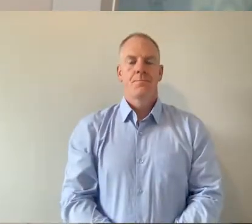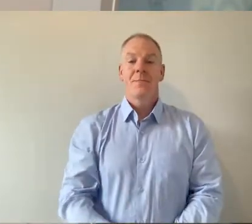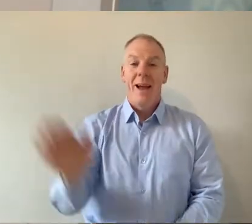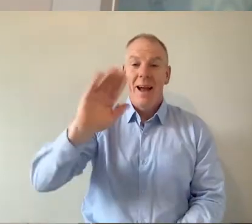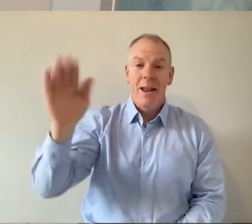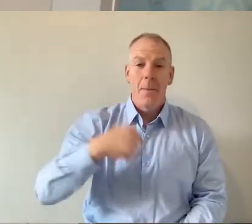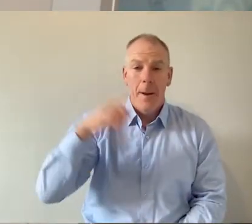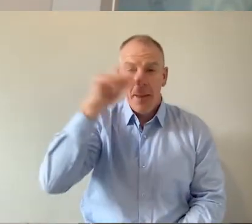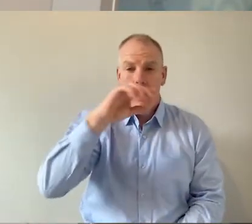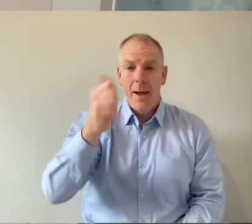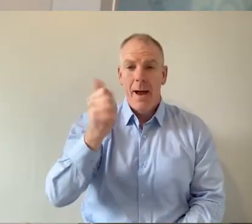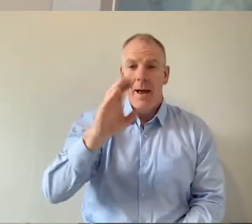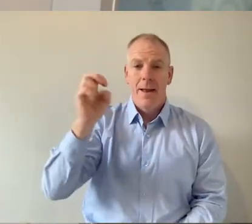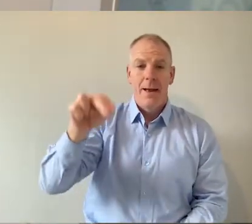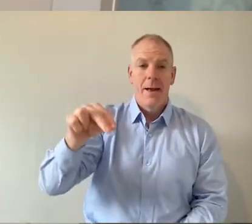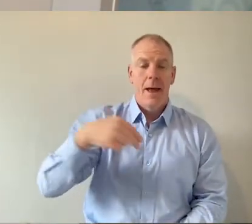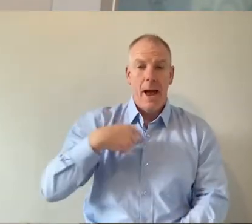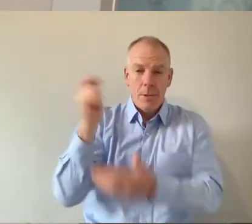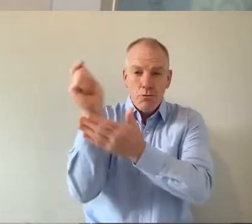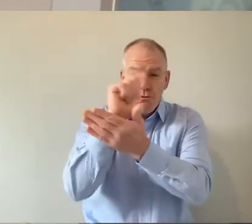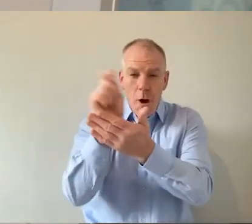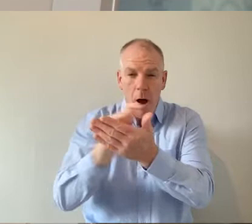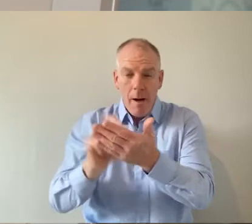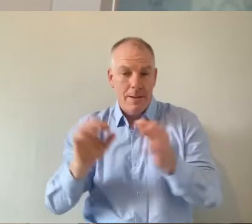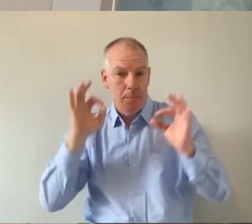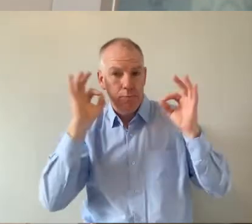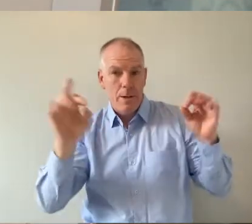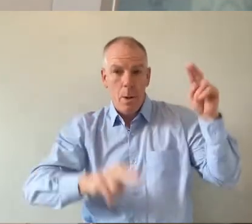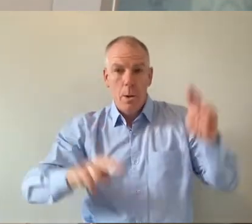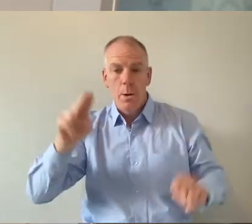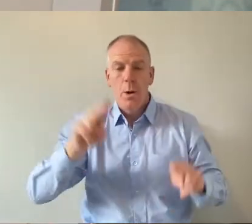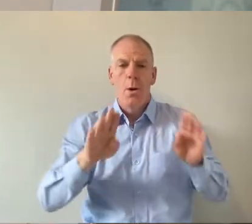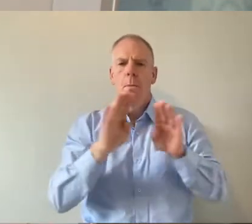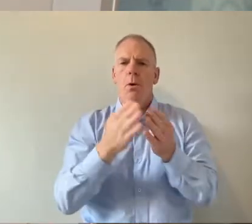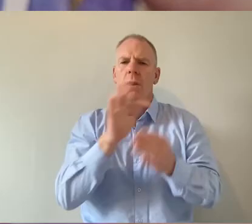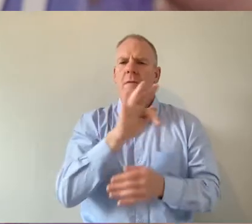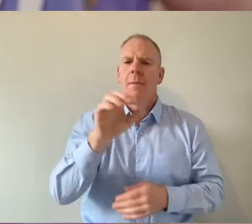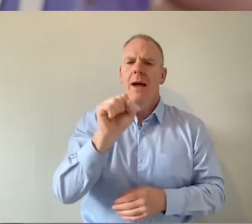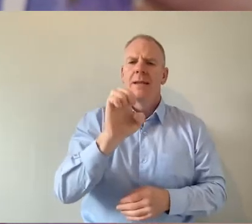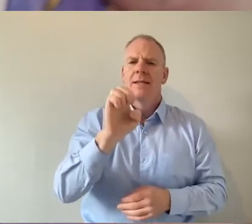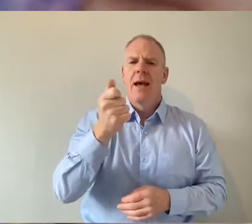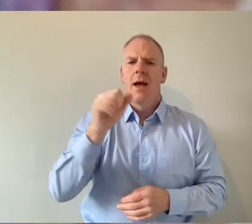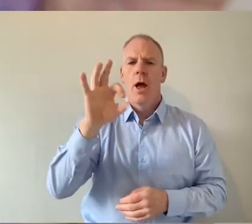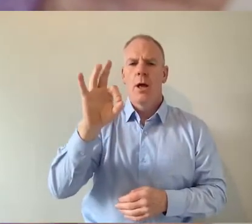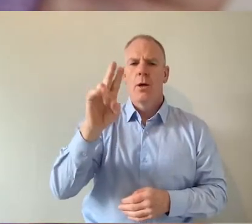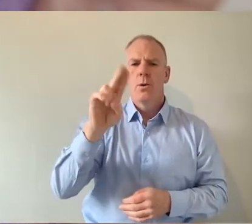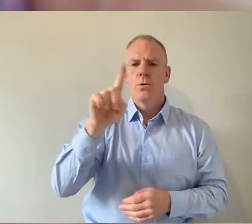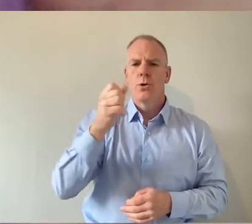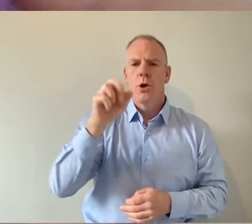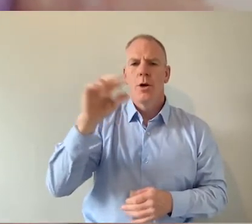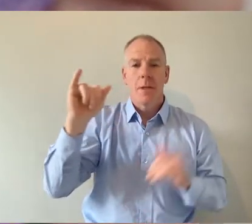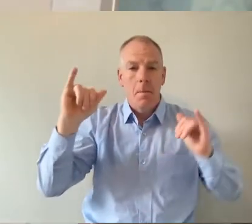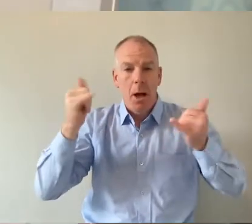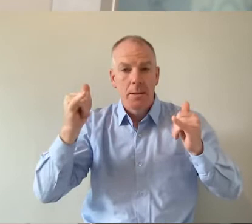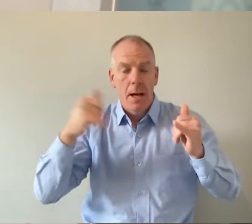Hello, my name is Alan and I am the illustrator of this brilliant new book from SEAI called Guzzler's Party. Now, being